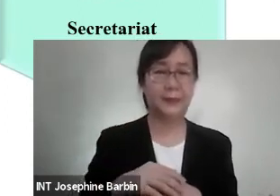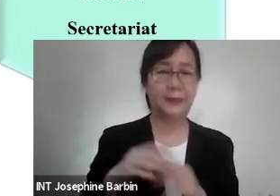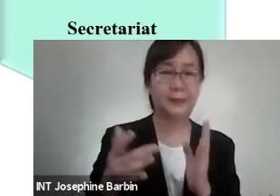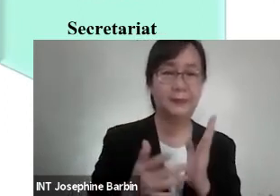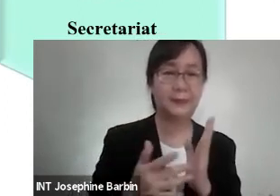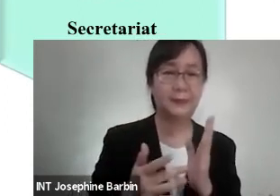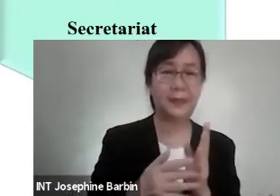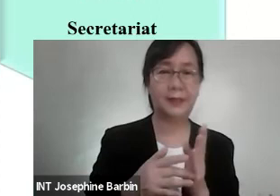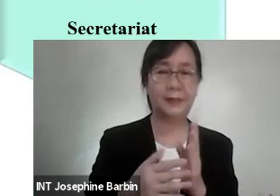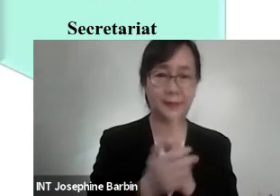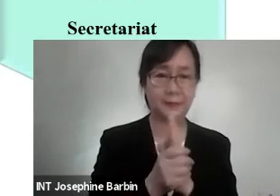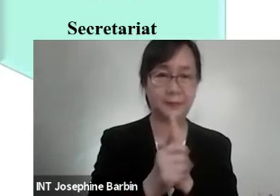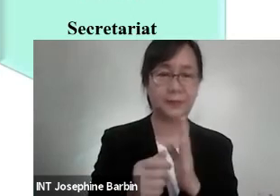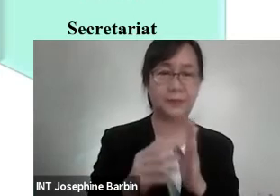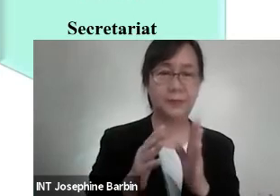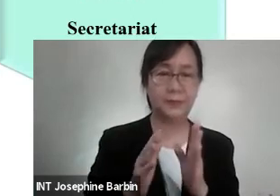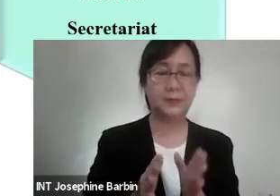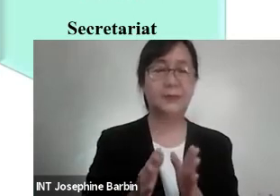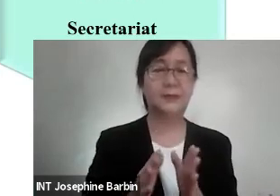from SOMTC and